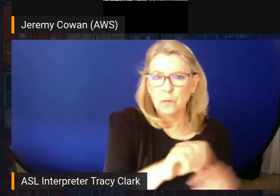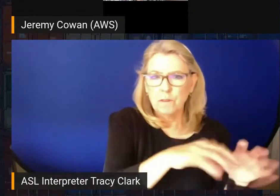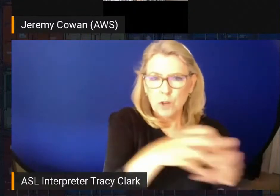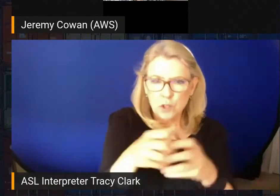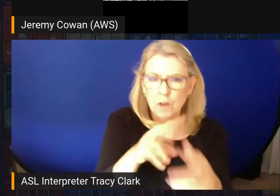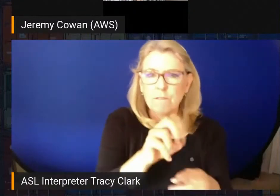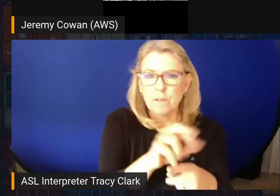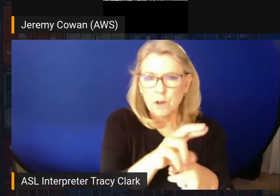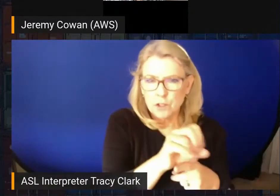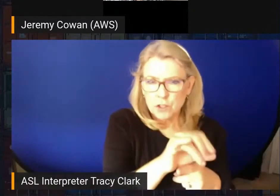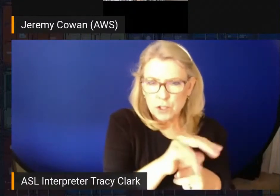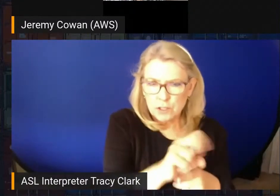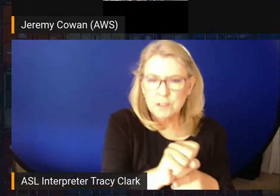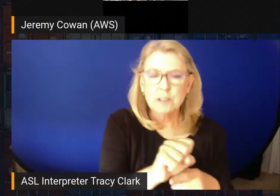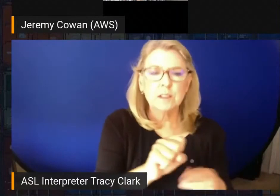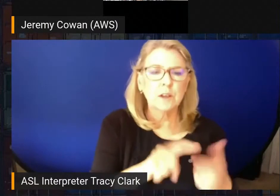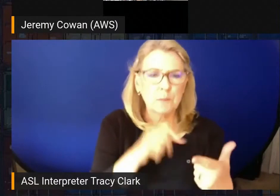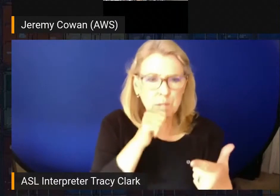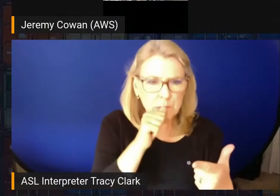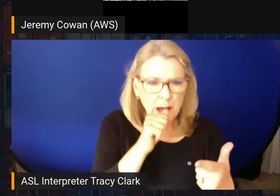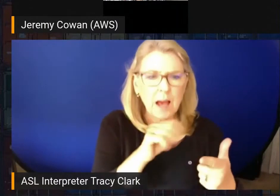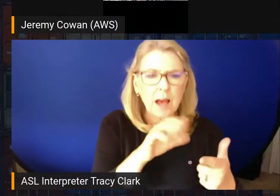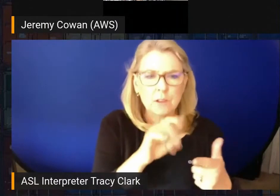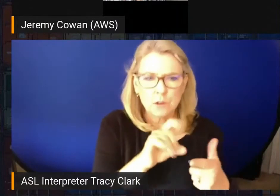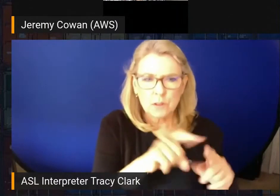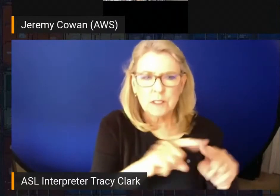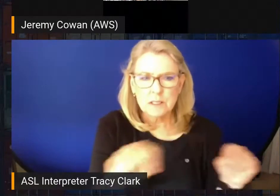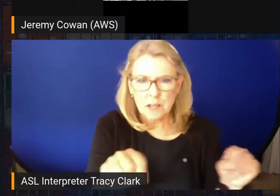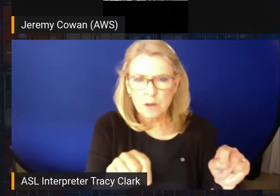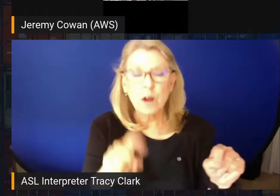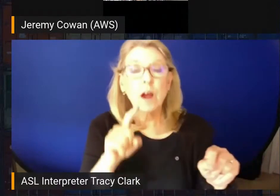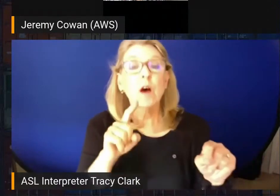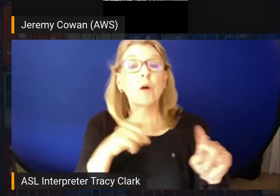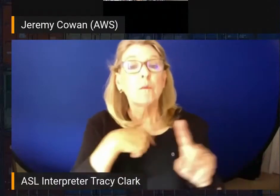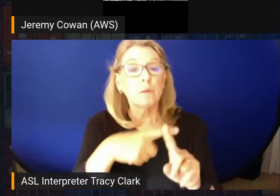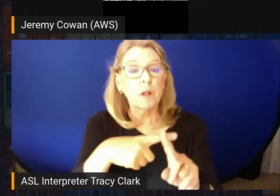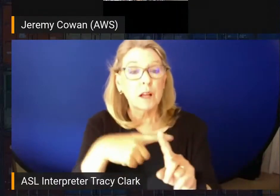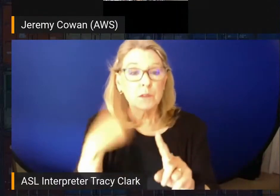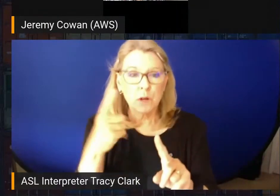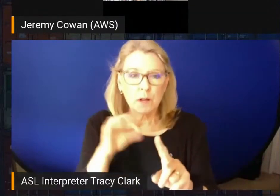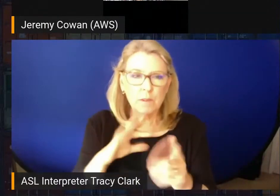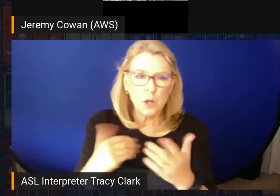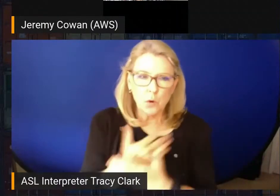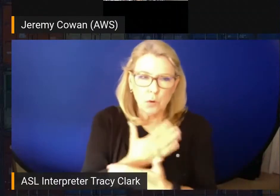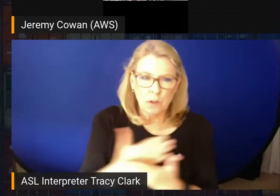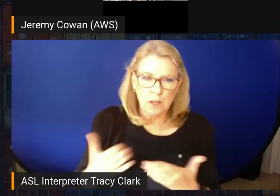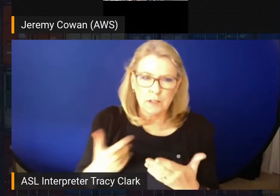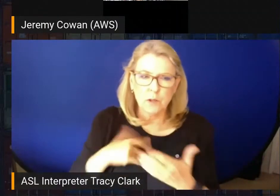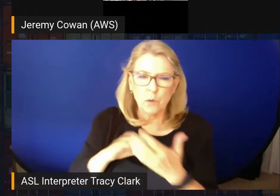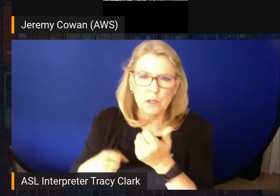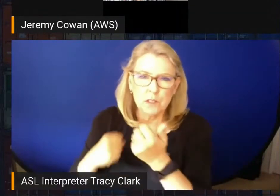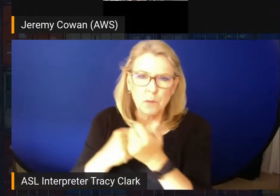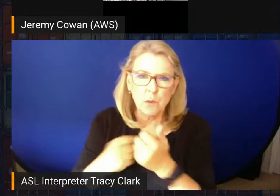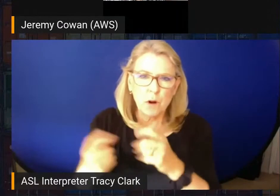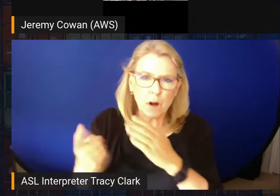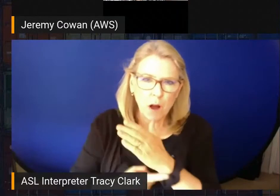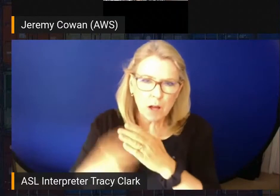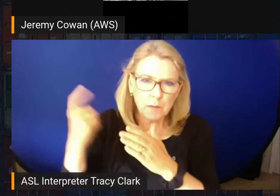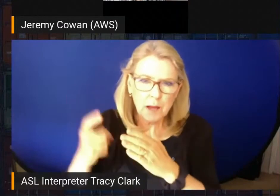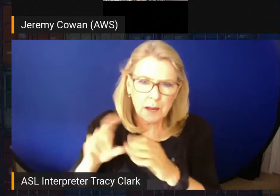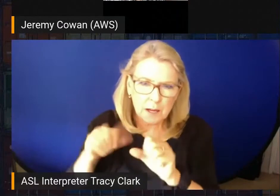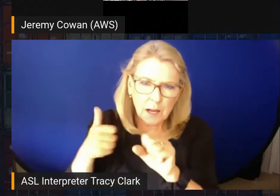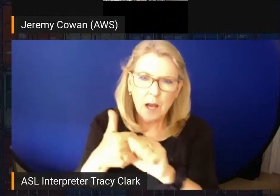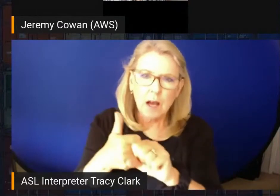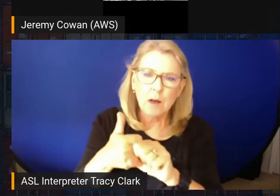And one of the more interesting things is we support automatic upgrading of clusters on versions of Kube that are going out of support.